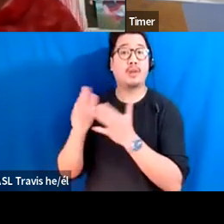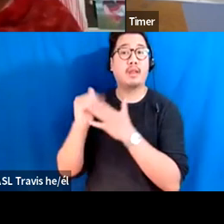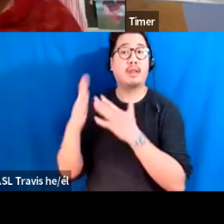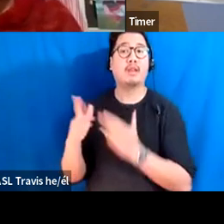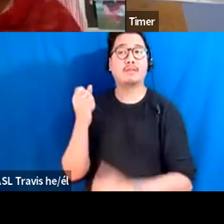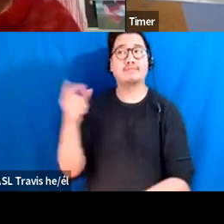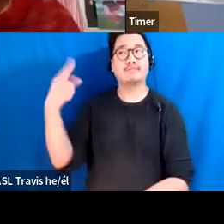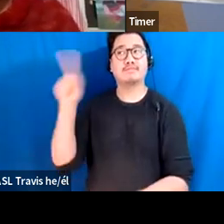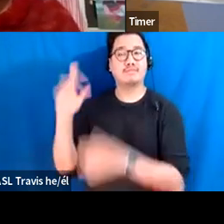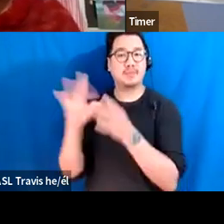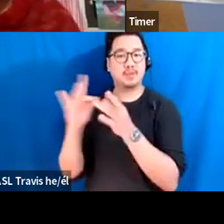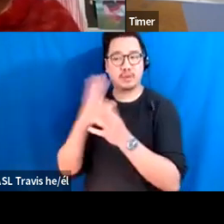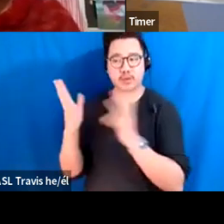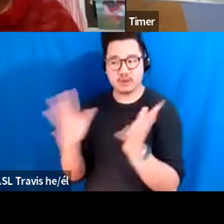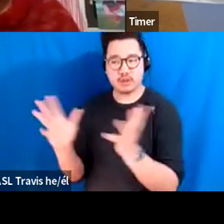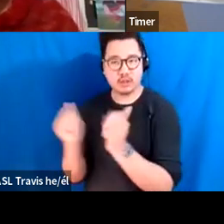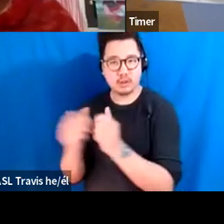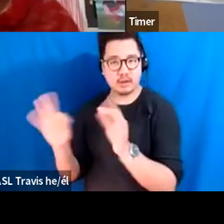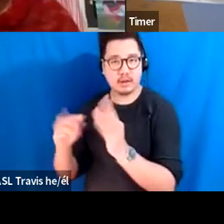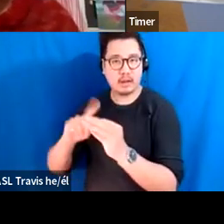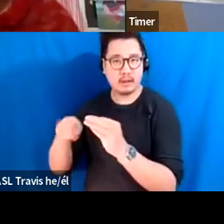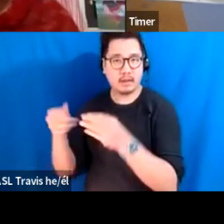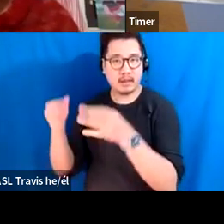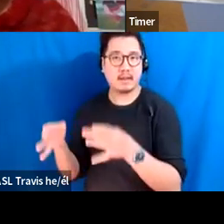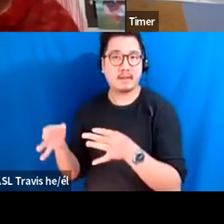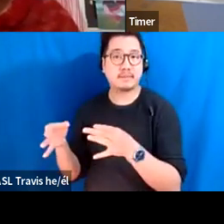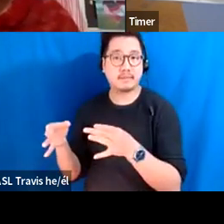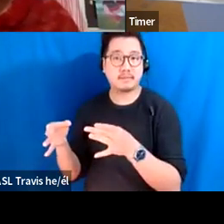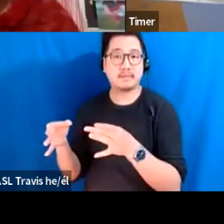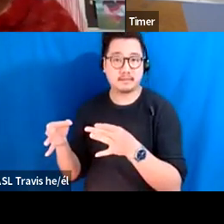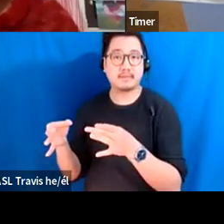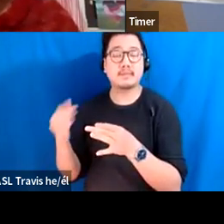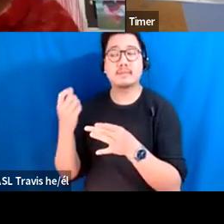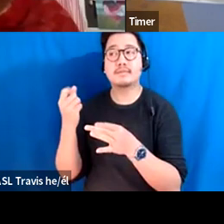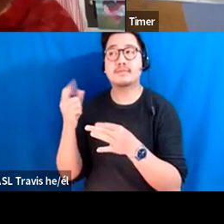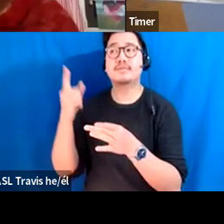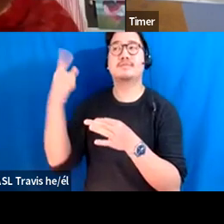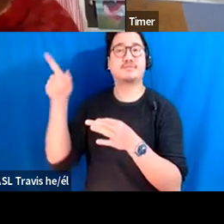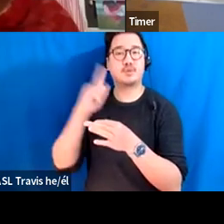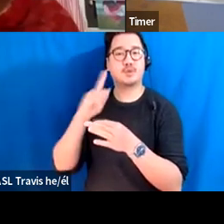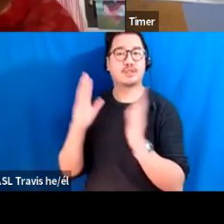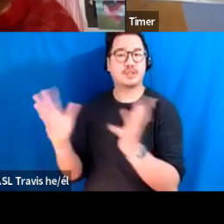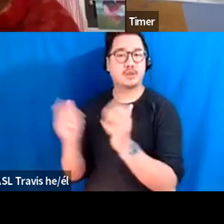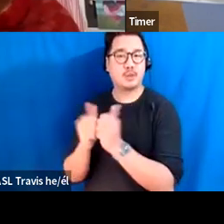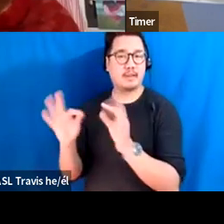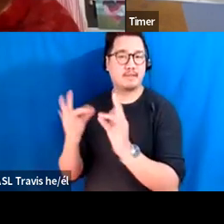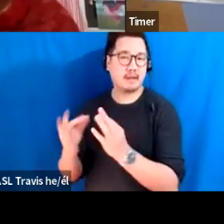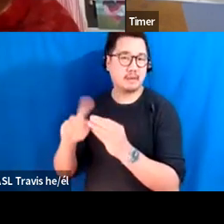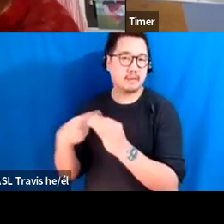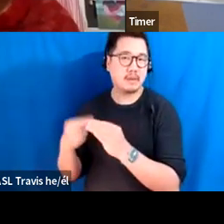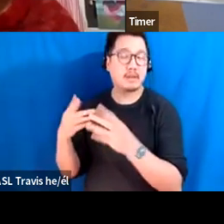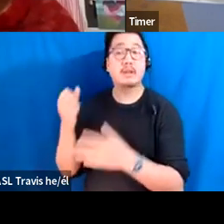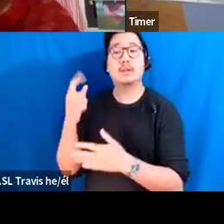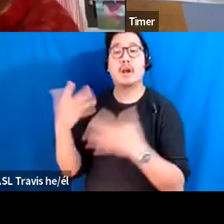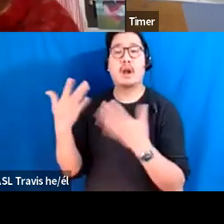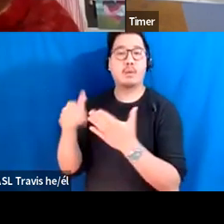the families about this decision um and so they are going to be speaking with the families about this decision we sent a letter